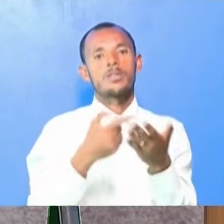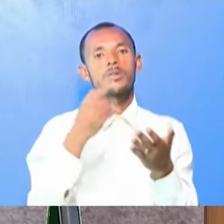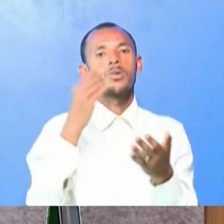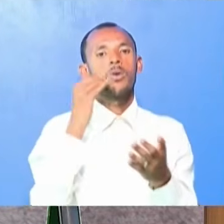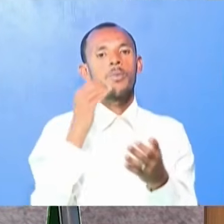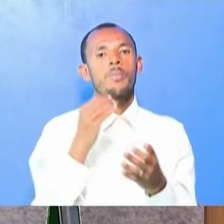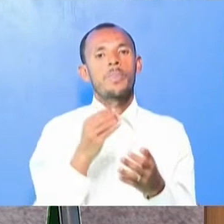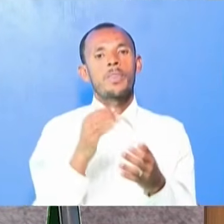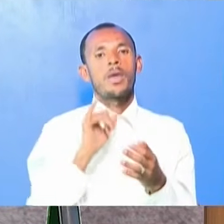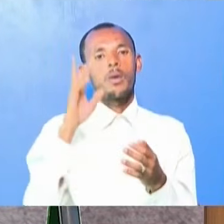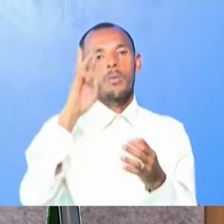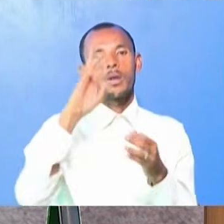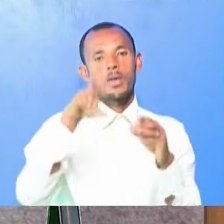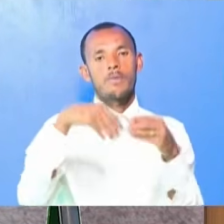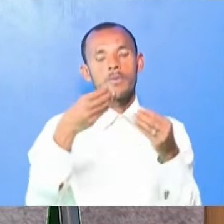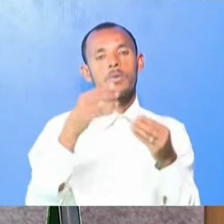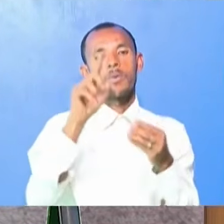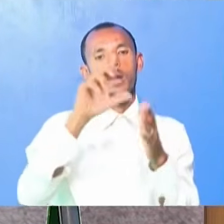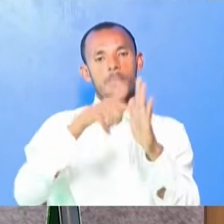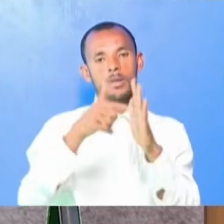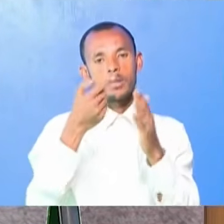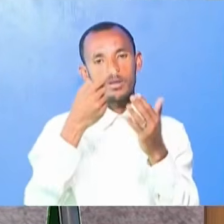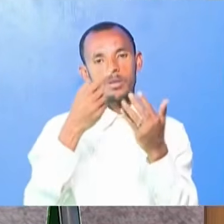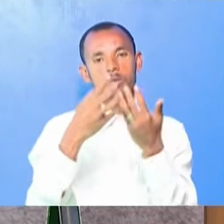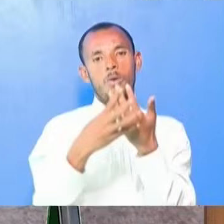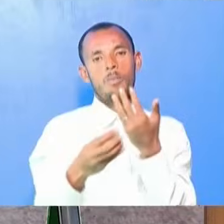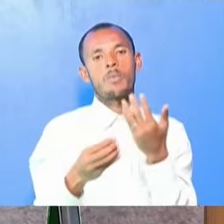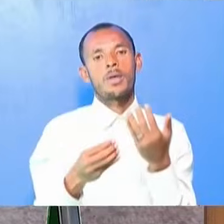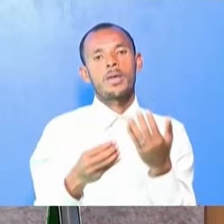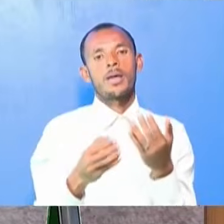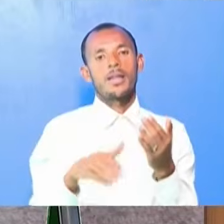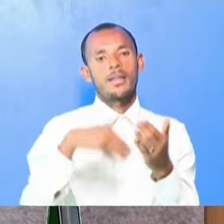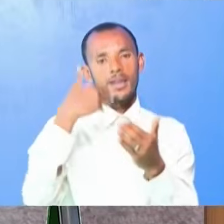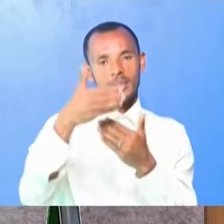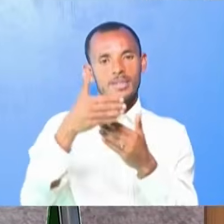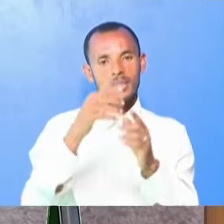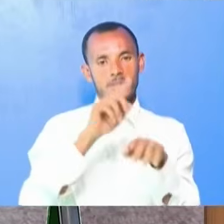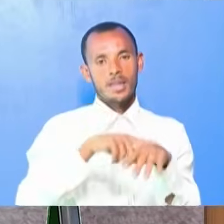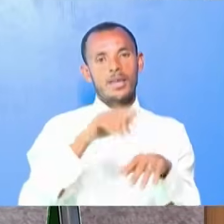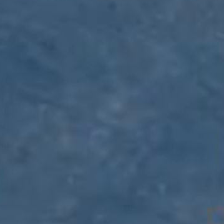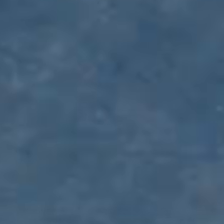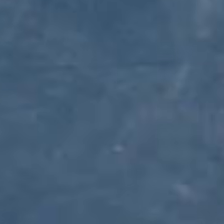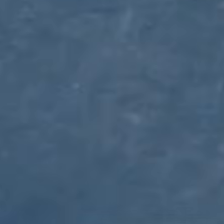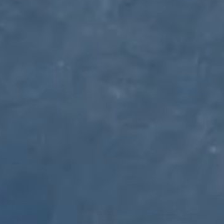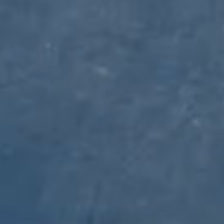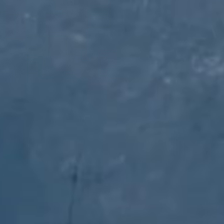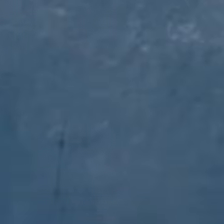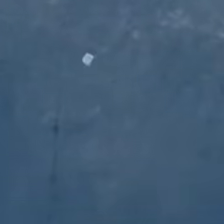I'll give you 1 minute to copy the question. Until next lesson, goodbye.